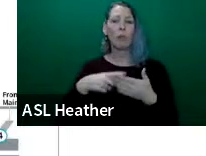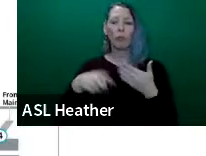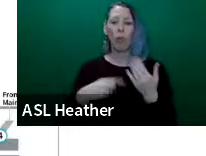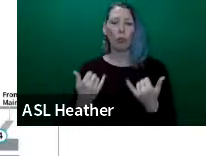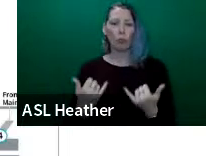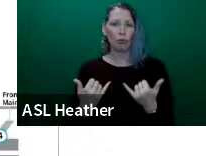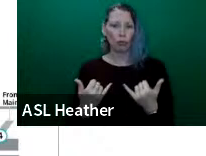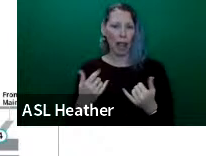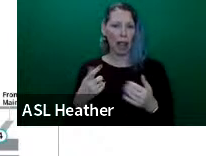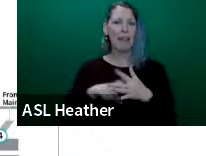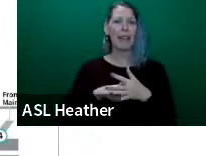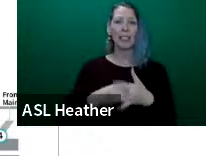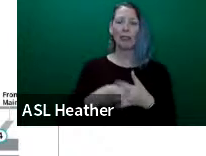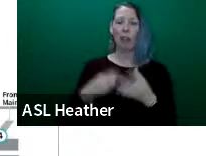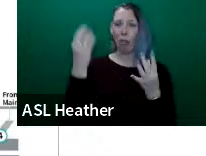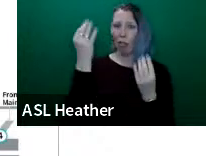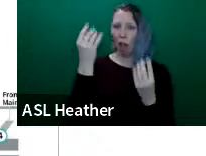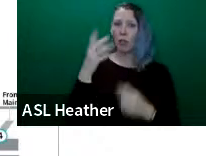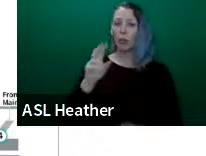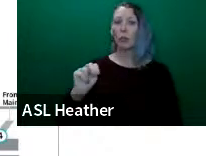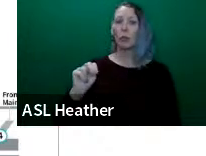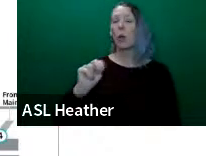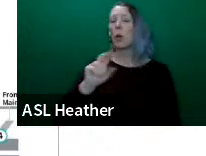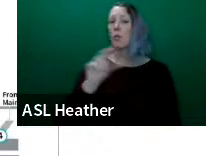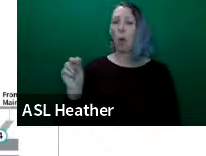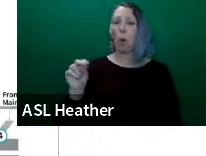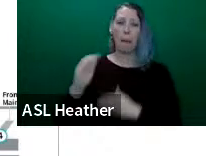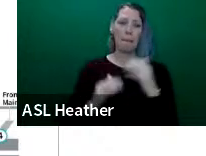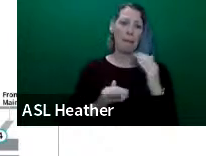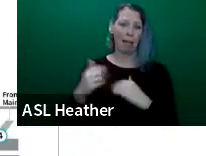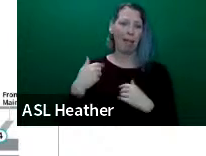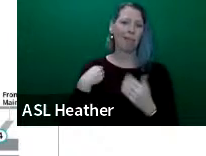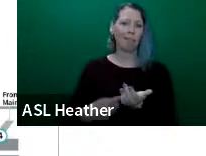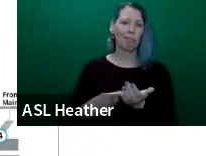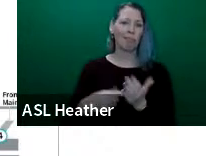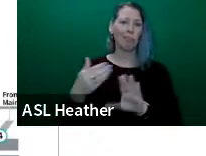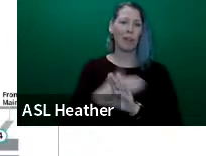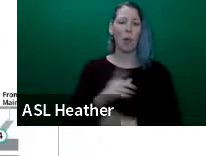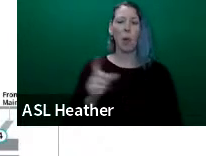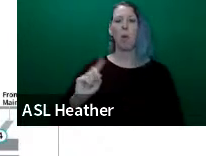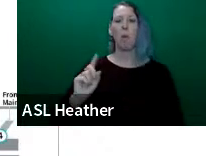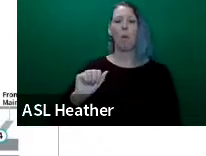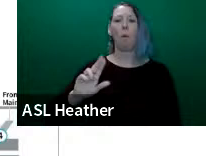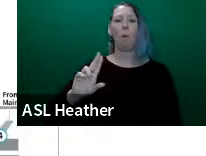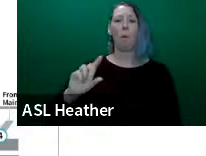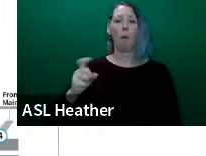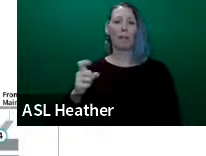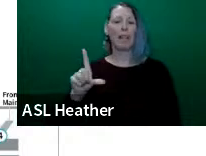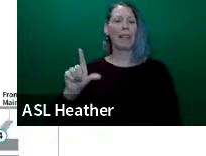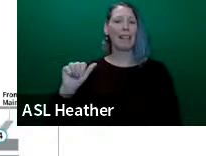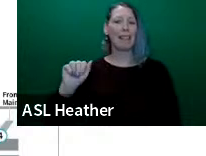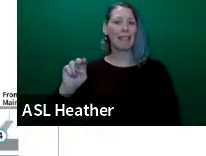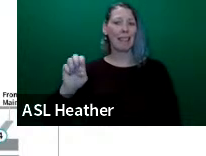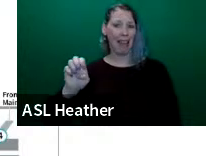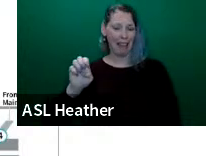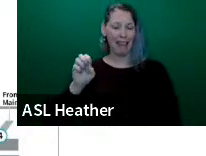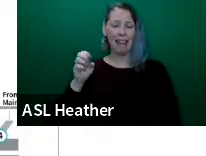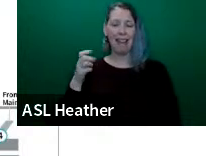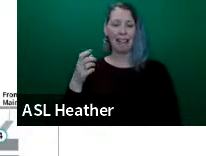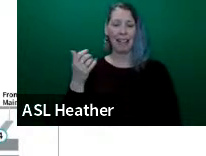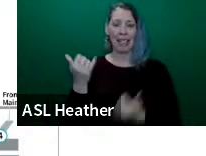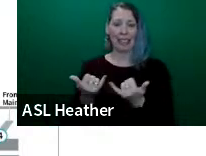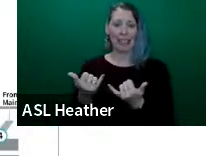our initial thoughts on. So the no build I covered before, that was the kind of where the auxiliary lanes, ramp to ramp connections